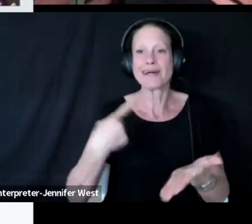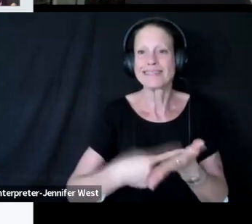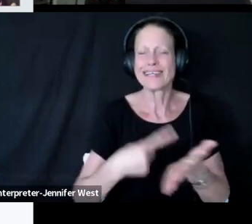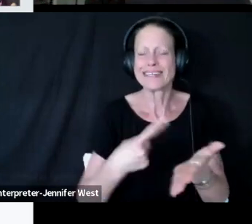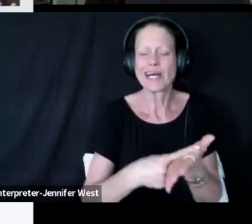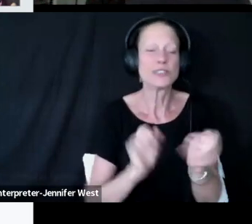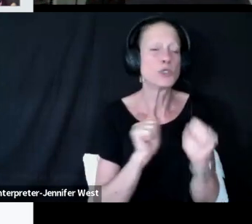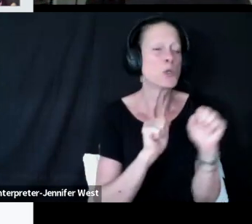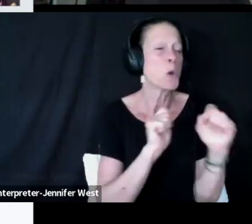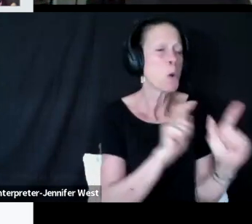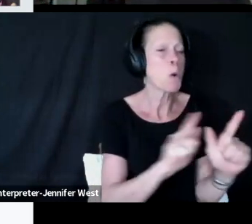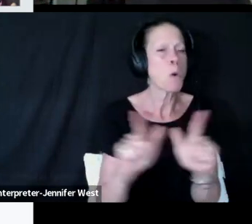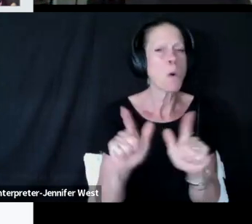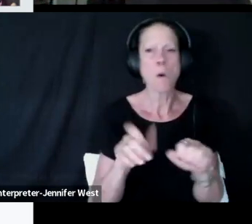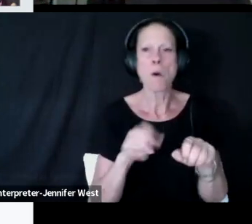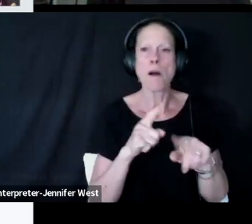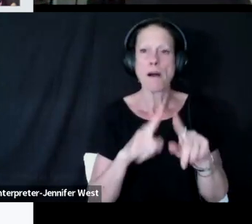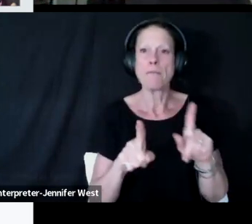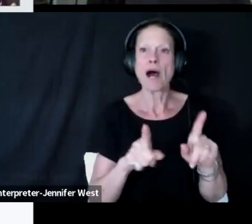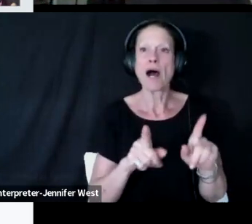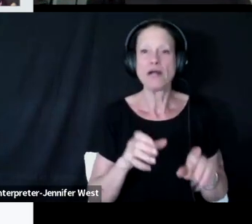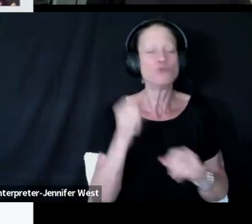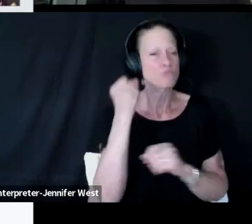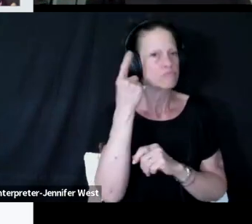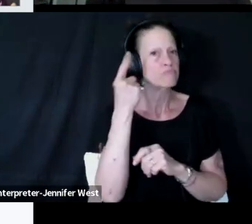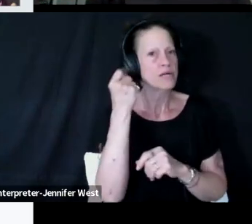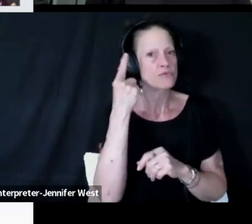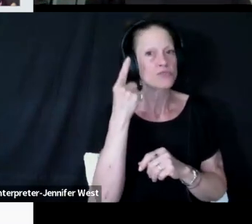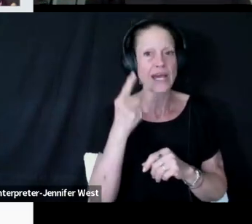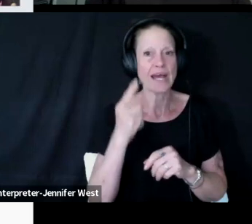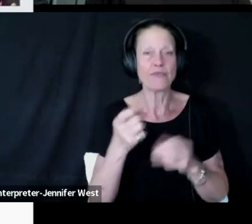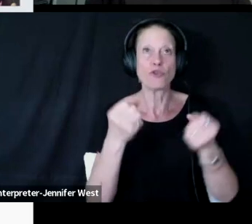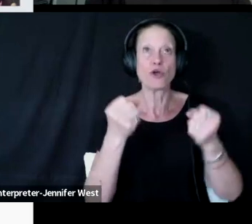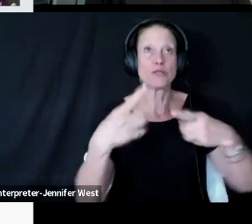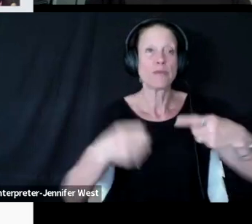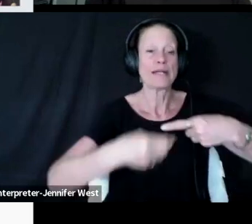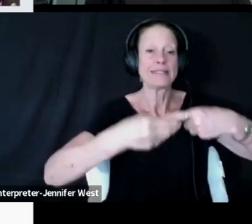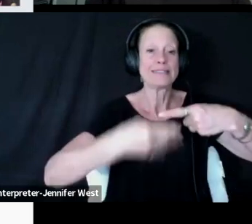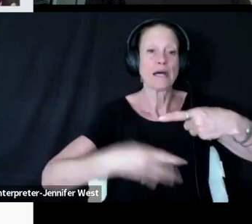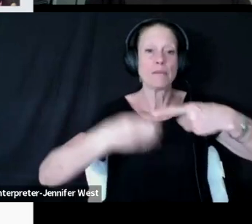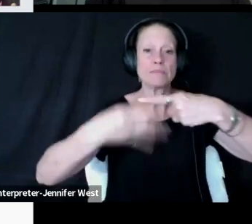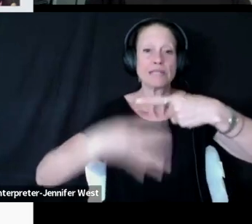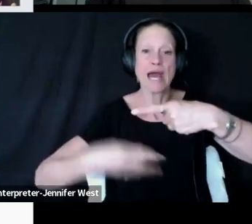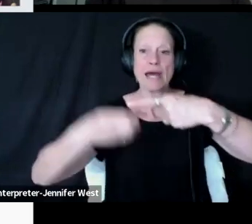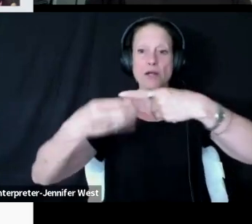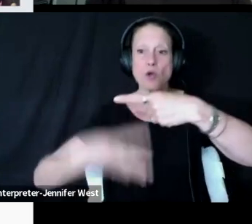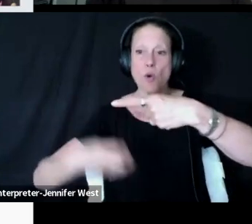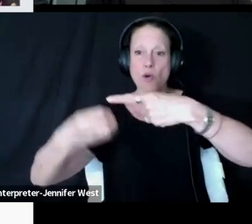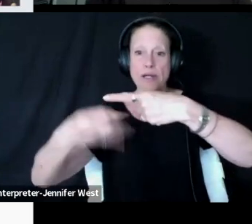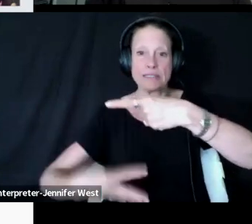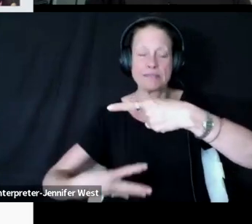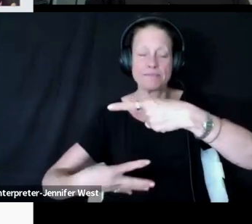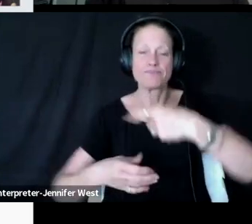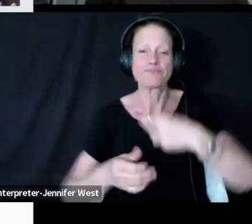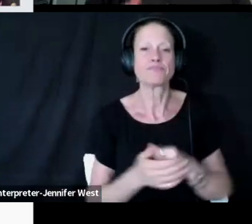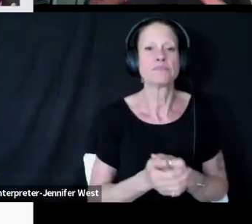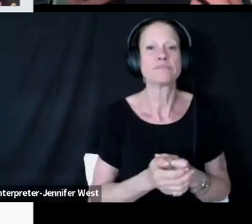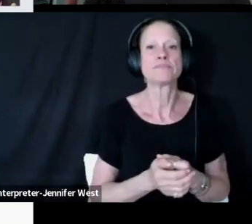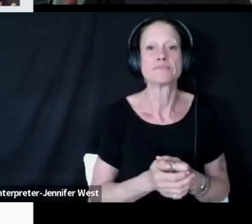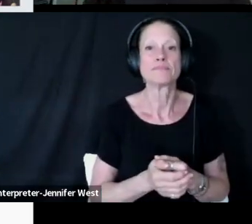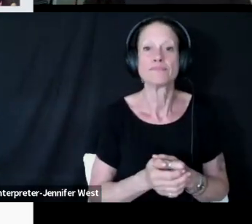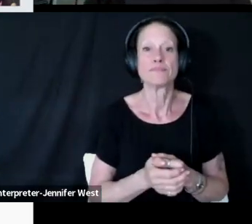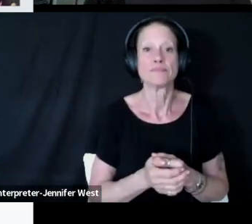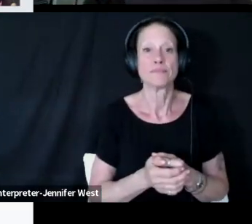but I think you get the point. There's quite a few subcategories under each of these main categories here. Now, again, back